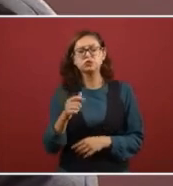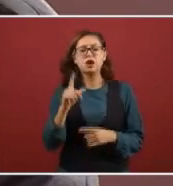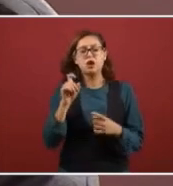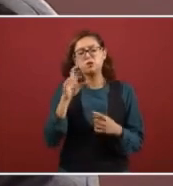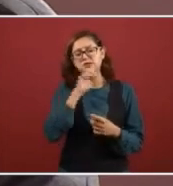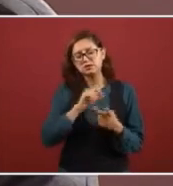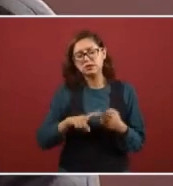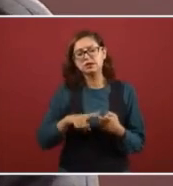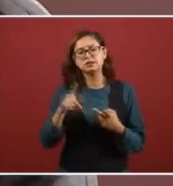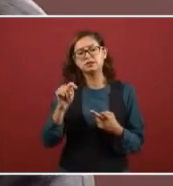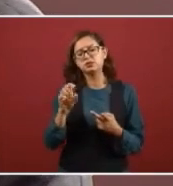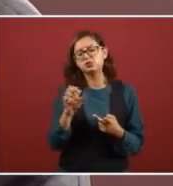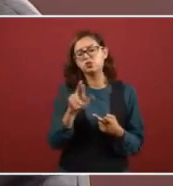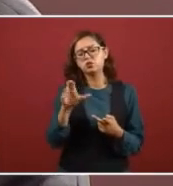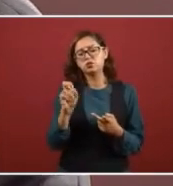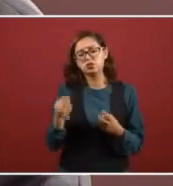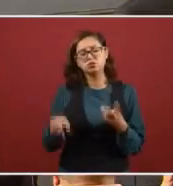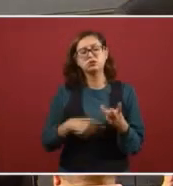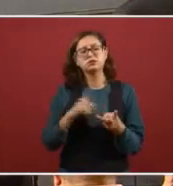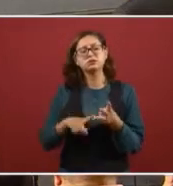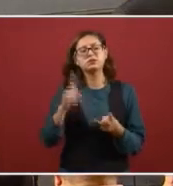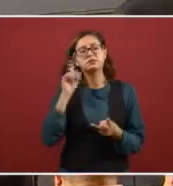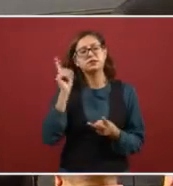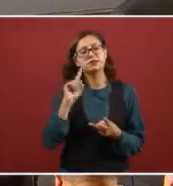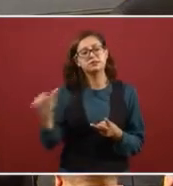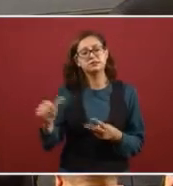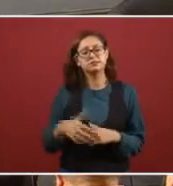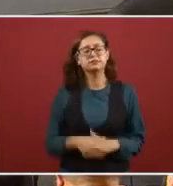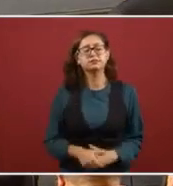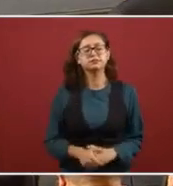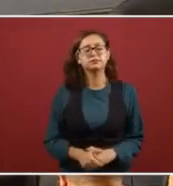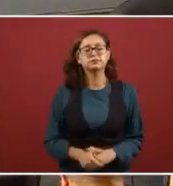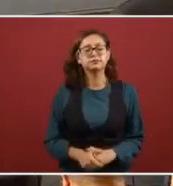of Aguascalientes, Zacatecas.